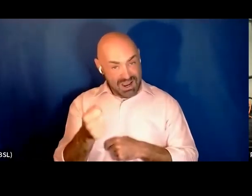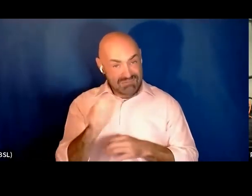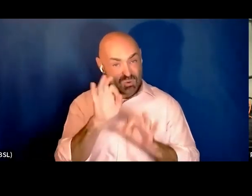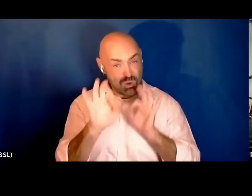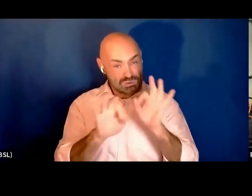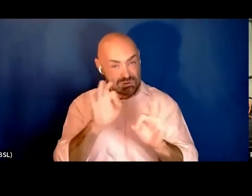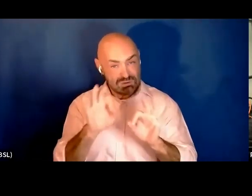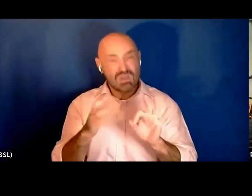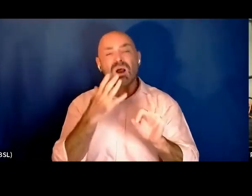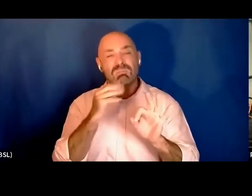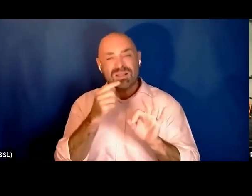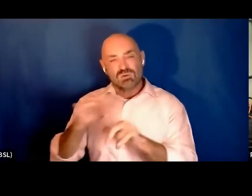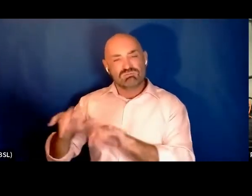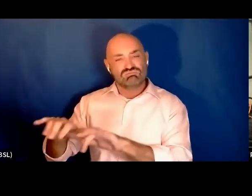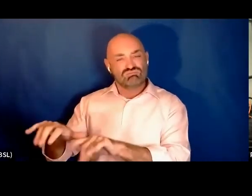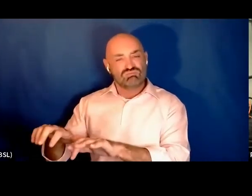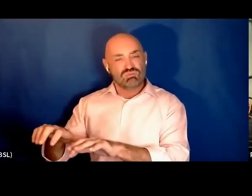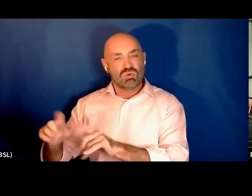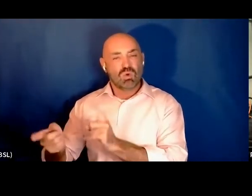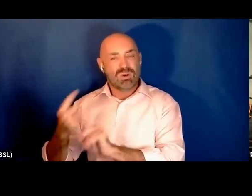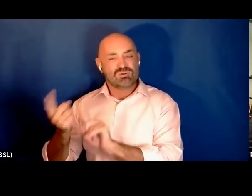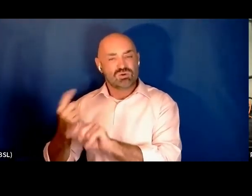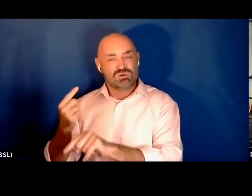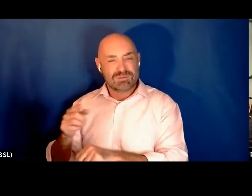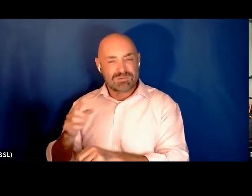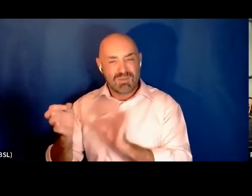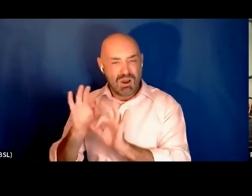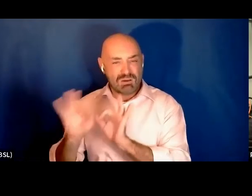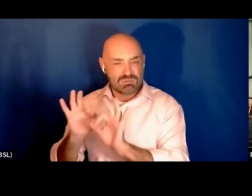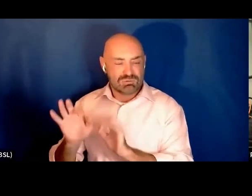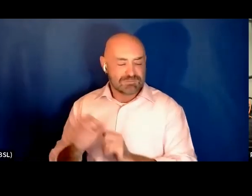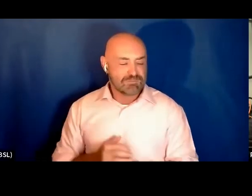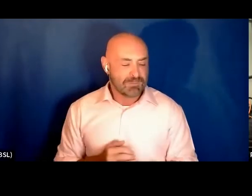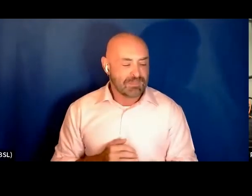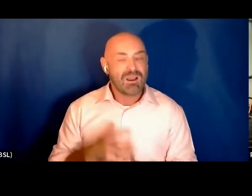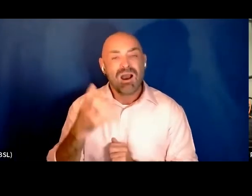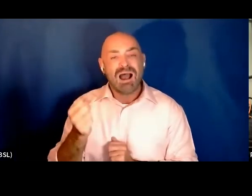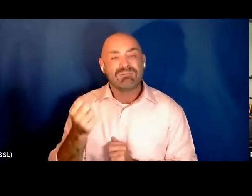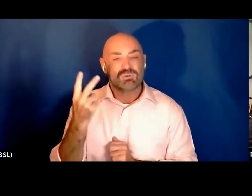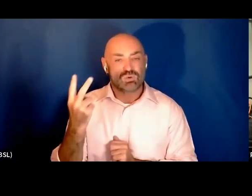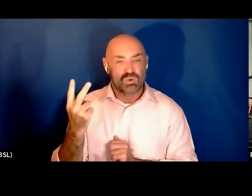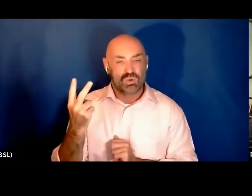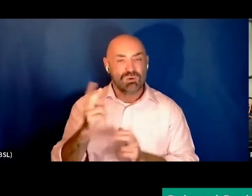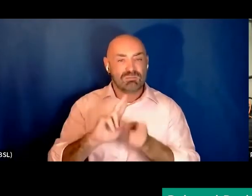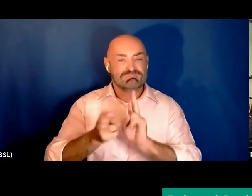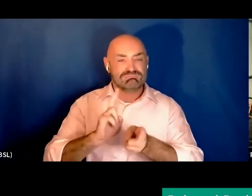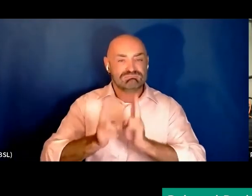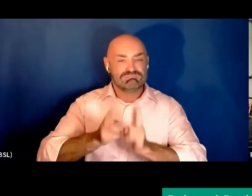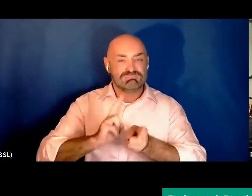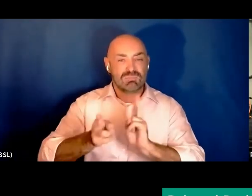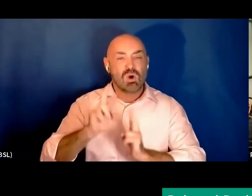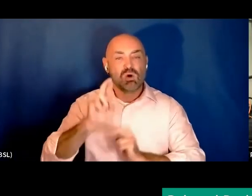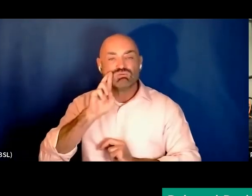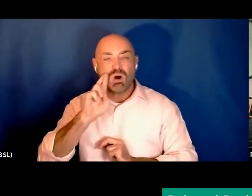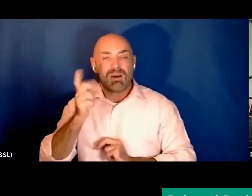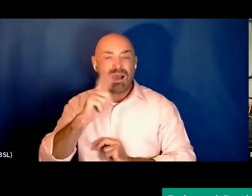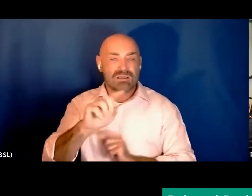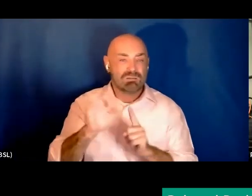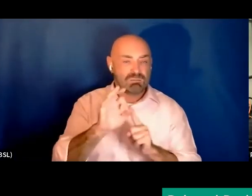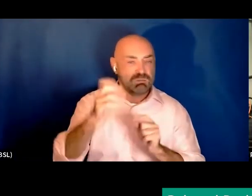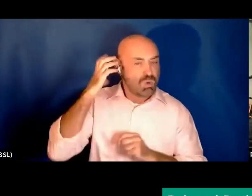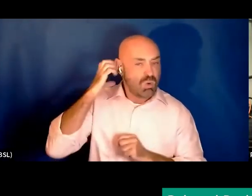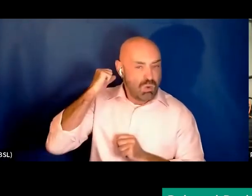the Q&A button. We have two ESL interpreters on screen today, Rob and Paul. They will